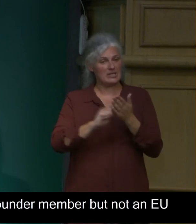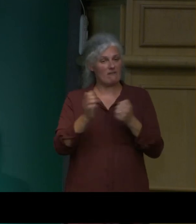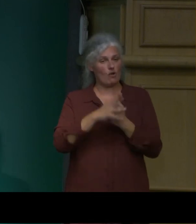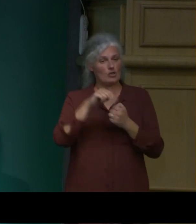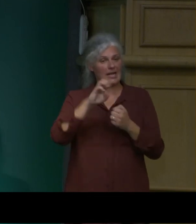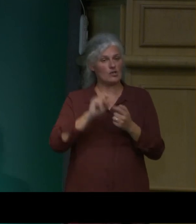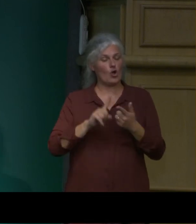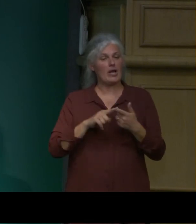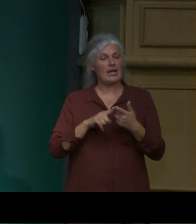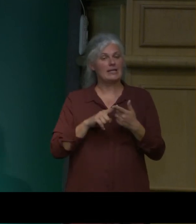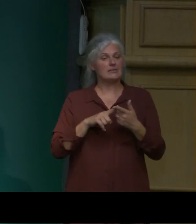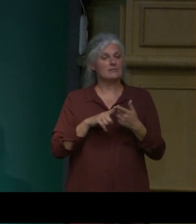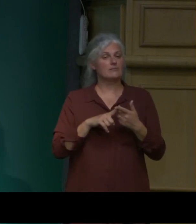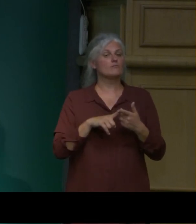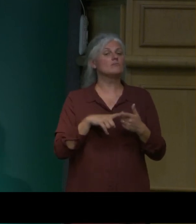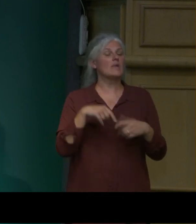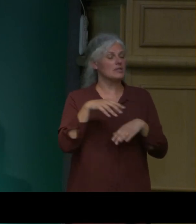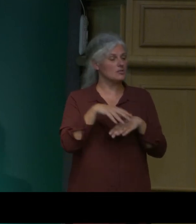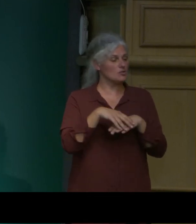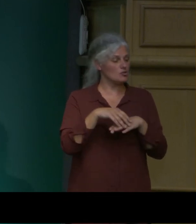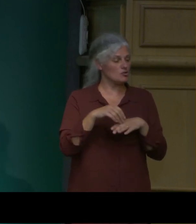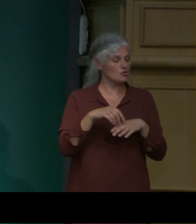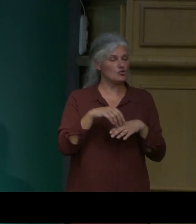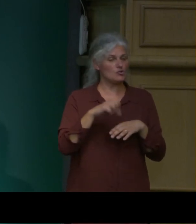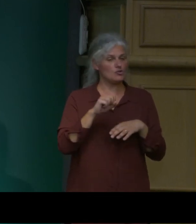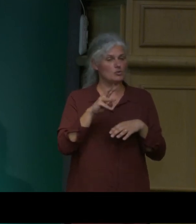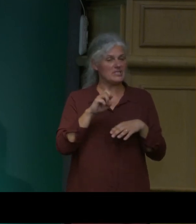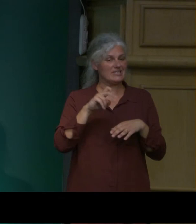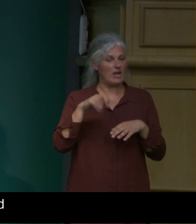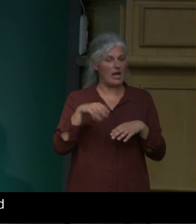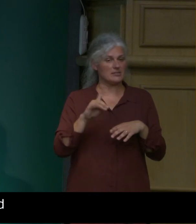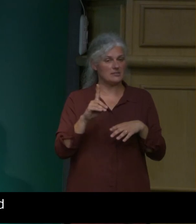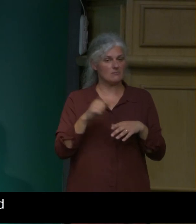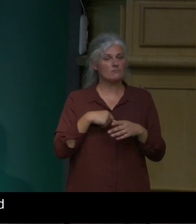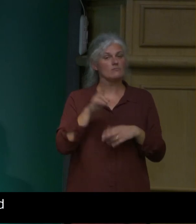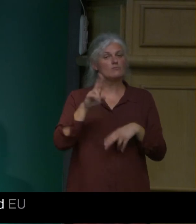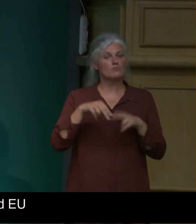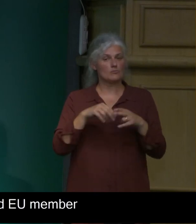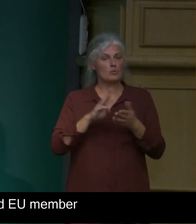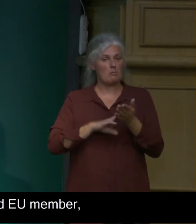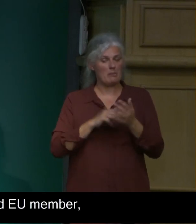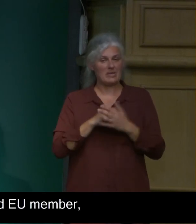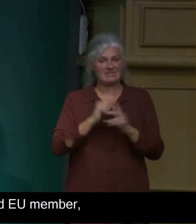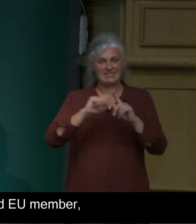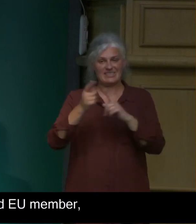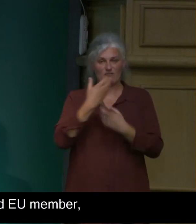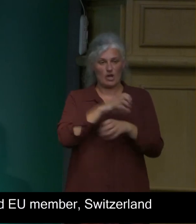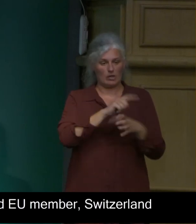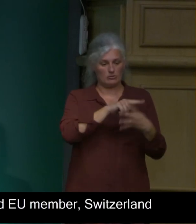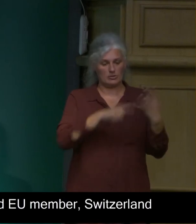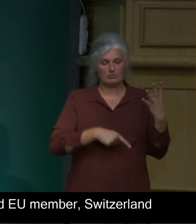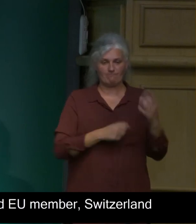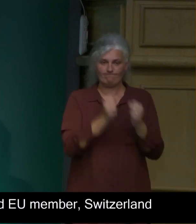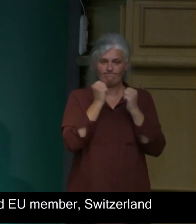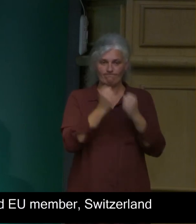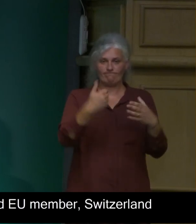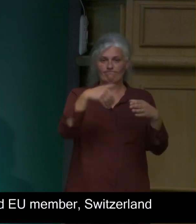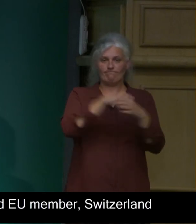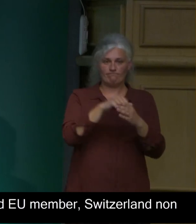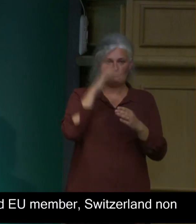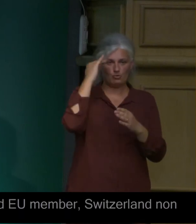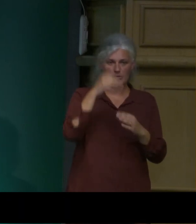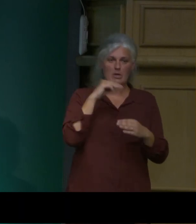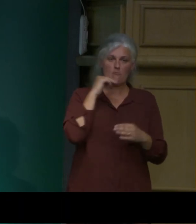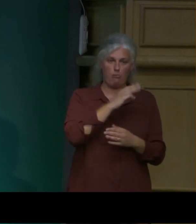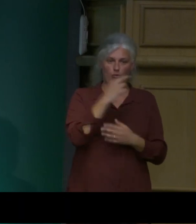and Switzerland which is non-nato and non-eu each of these different countries plays a strong and principled